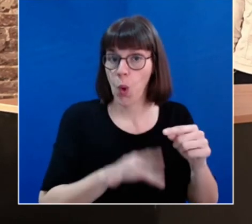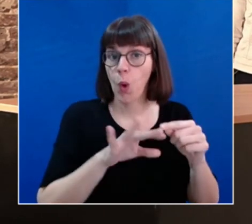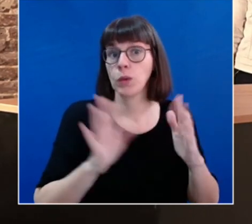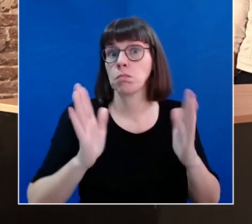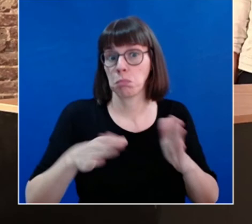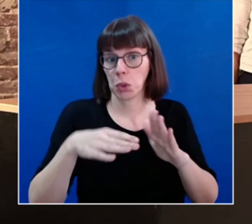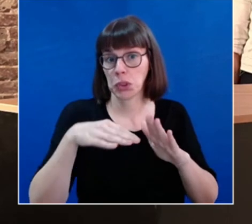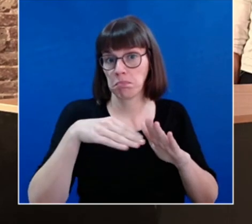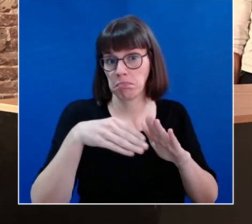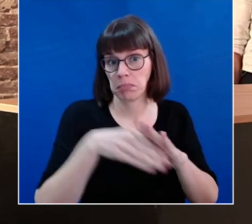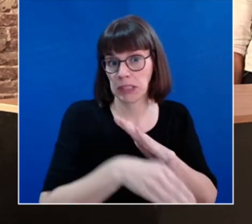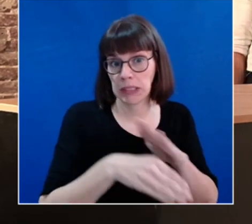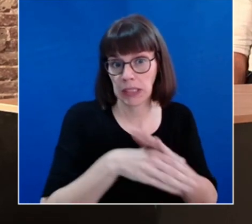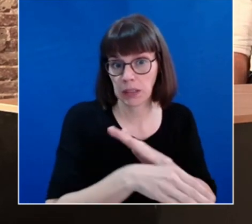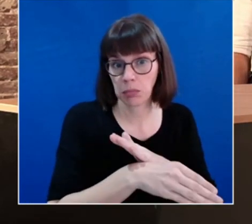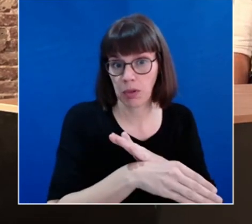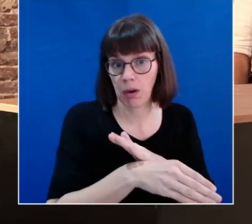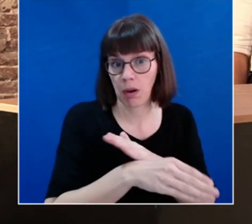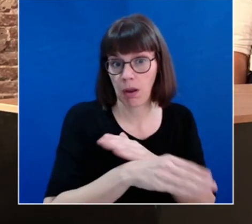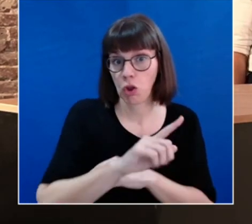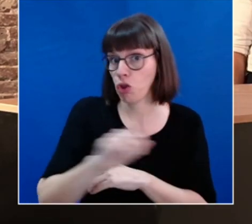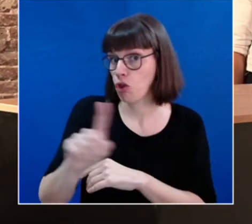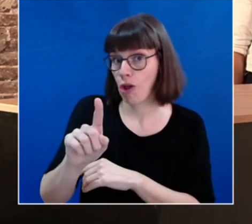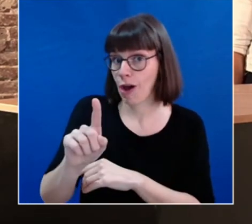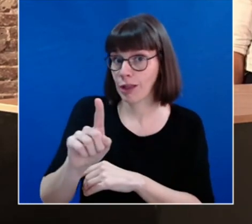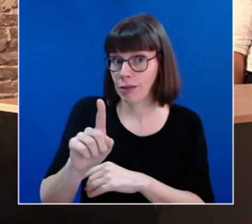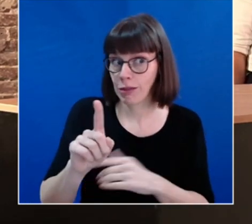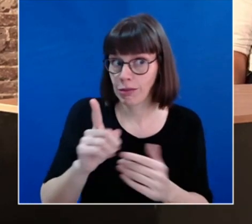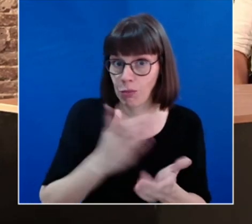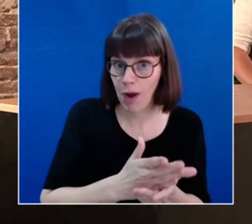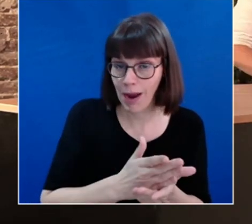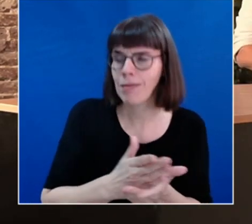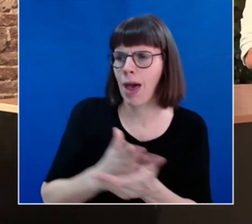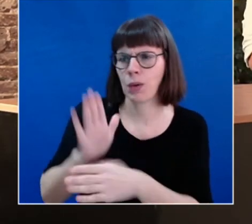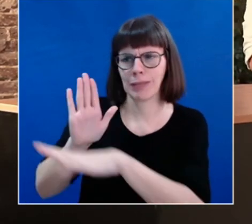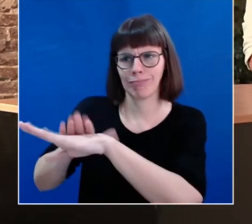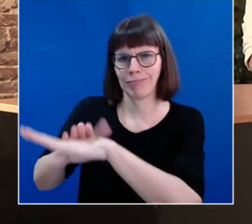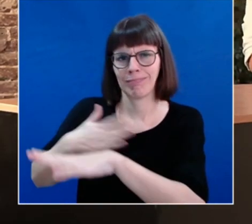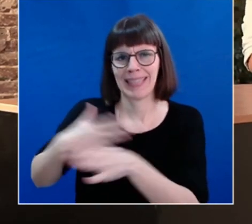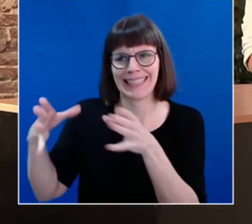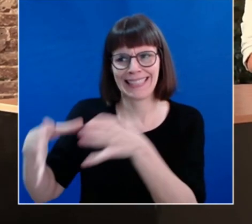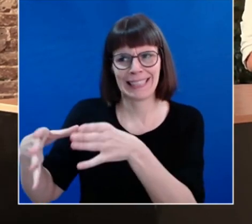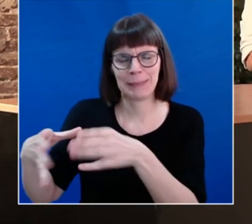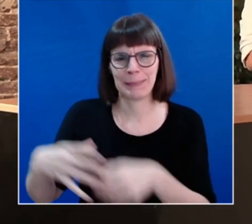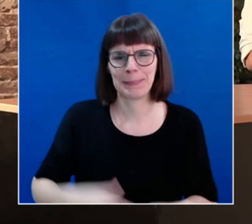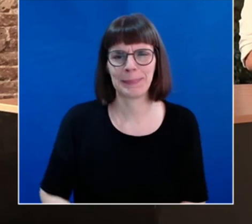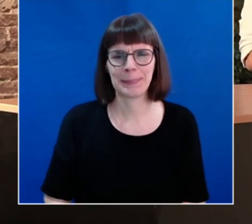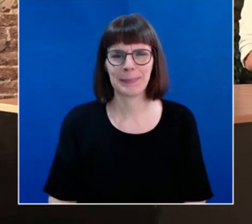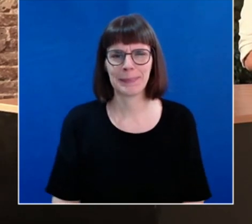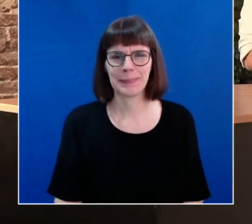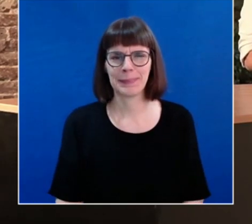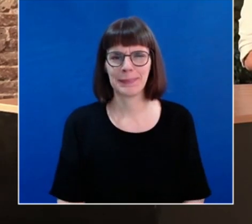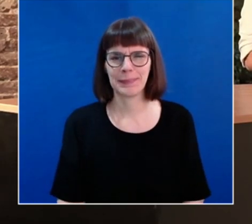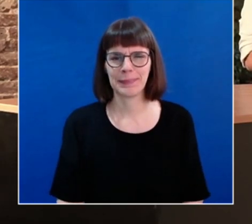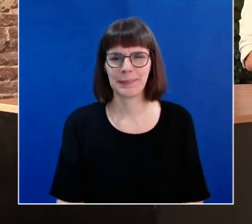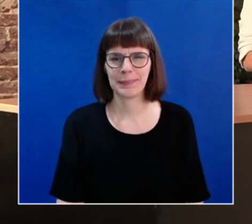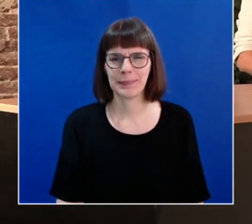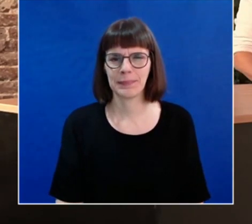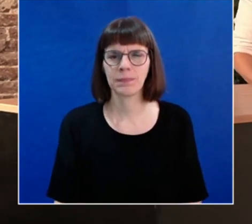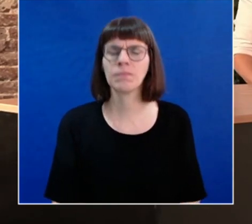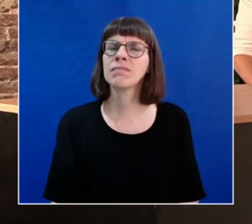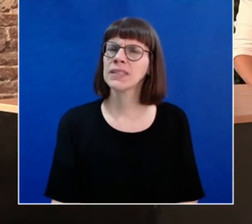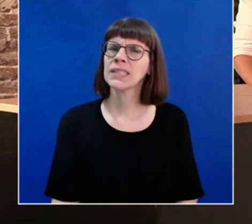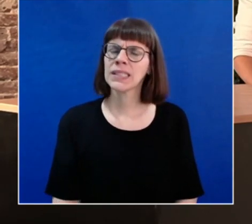I will talk to my fellow team to work with them on that. Yeah, I think that's what I